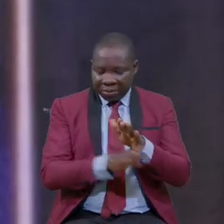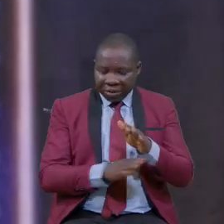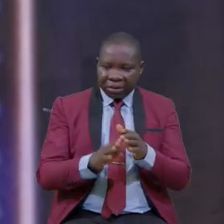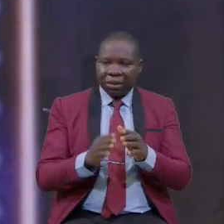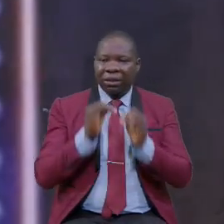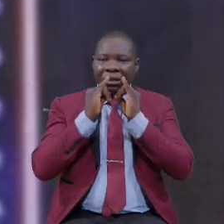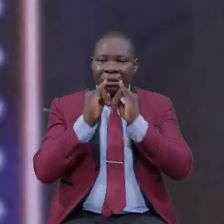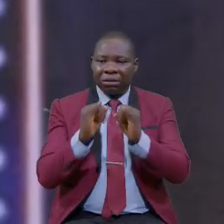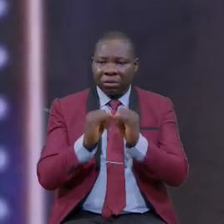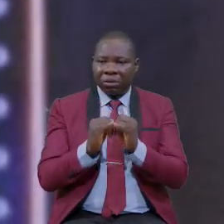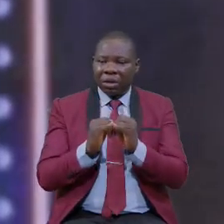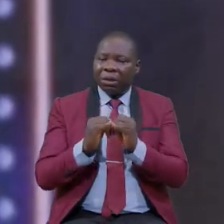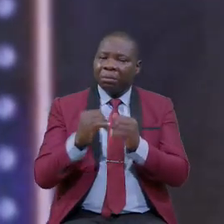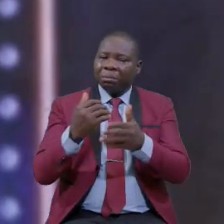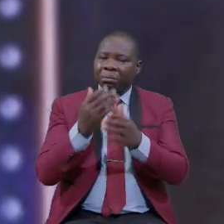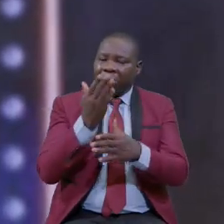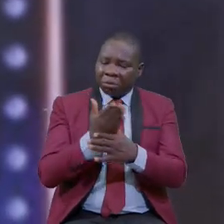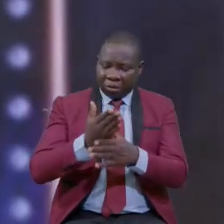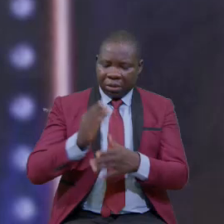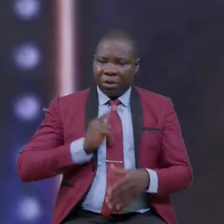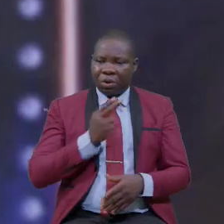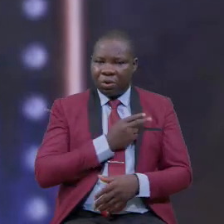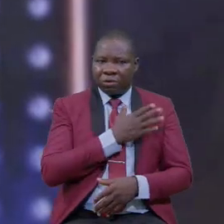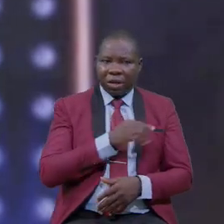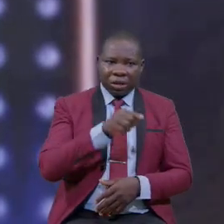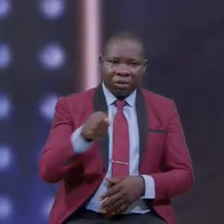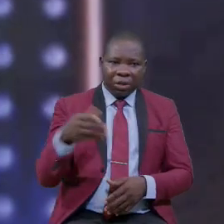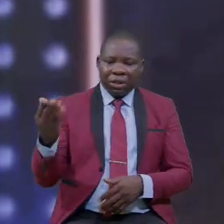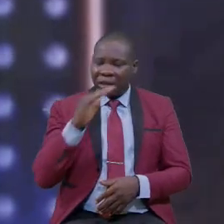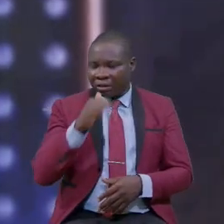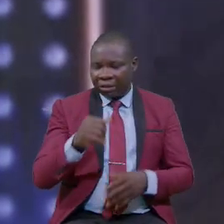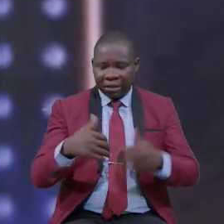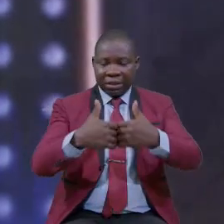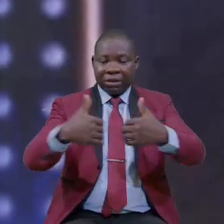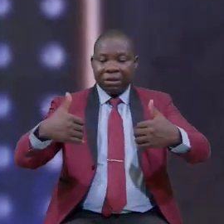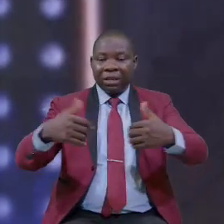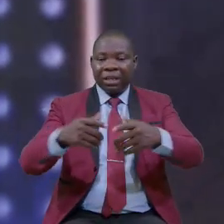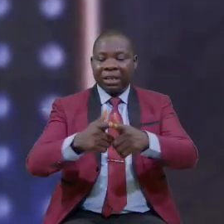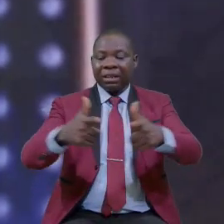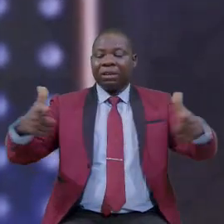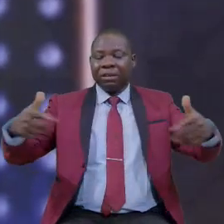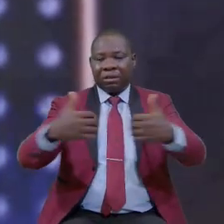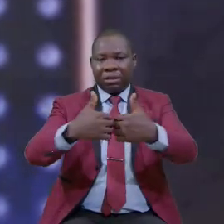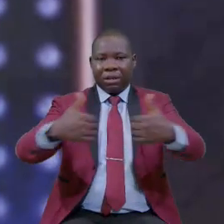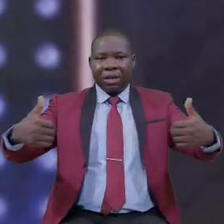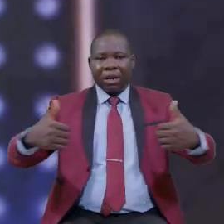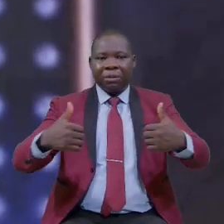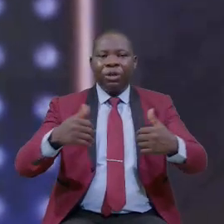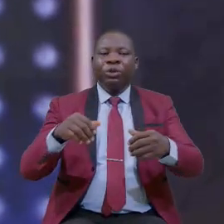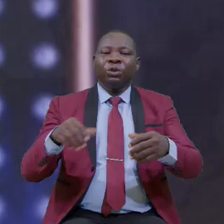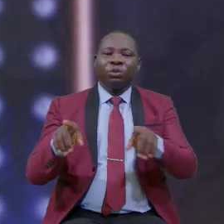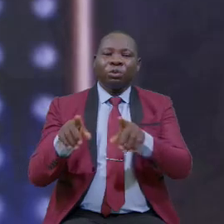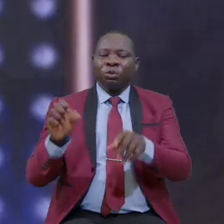great go fixed so that they which would pass from hands to